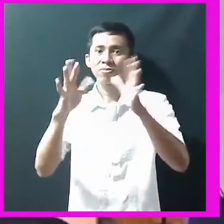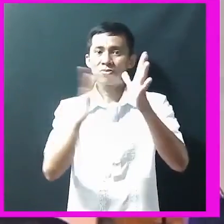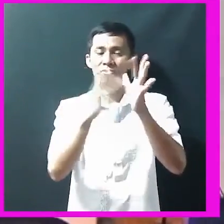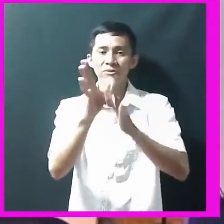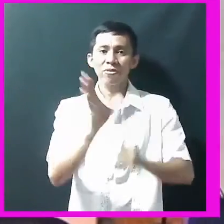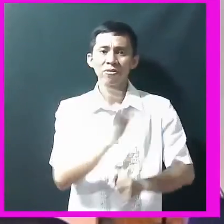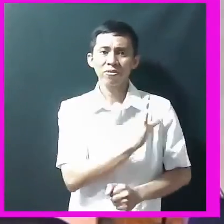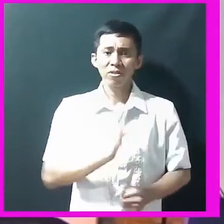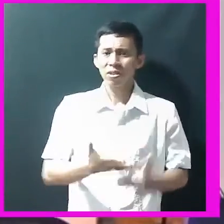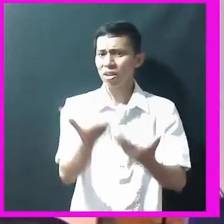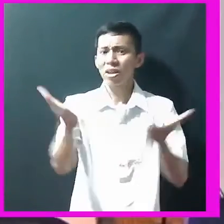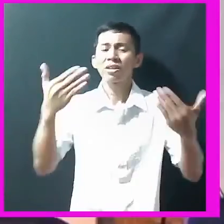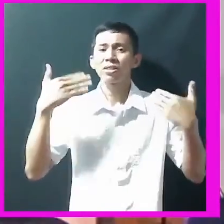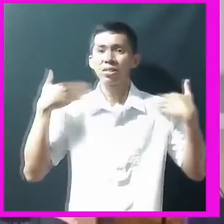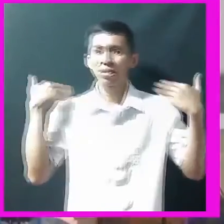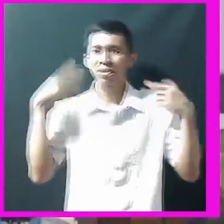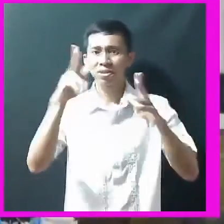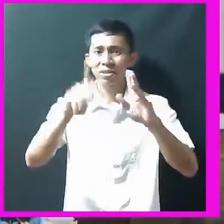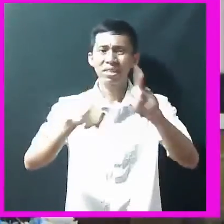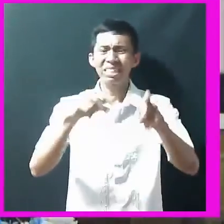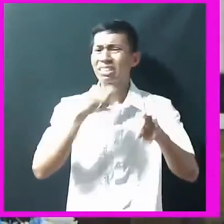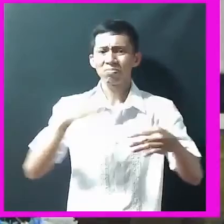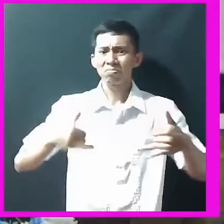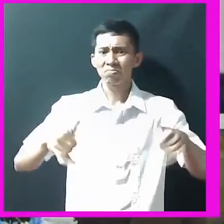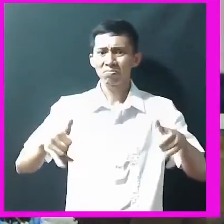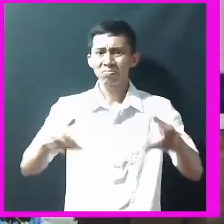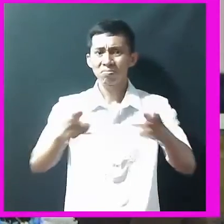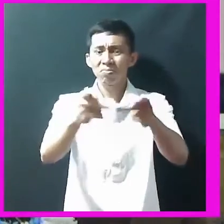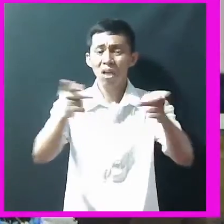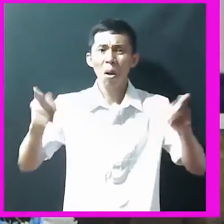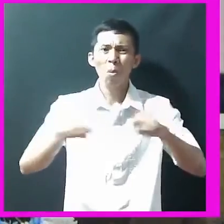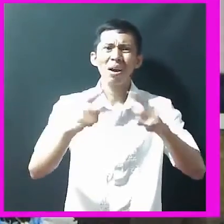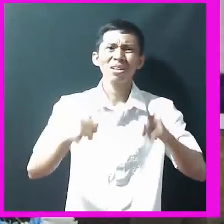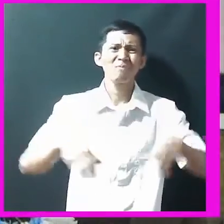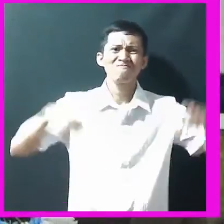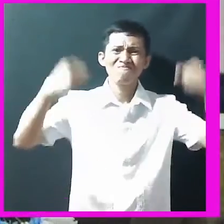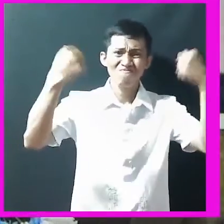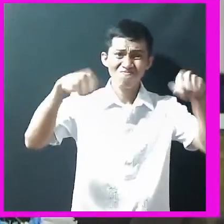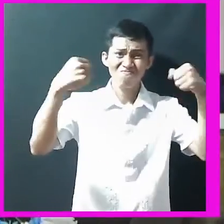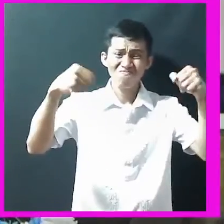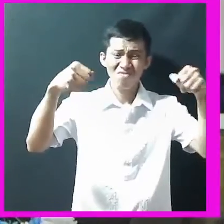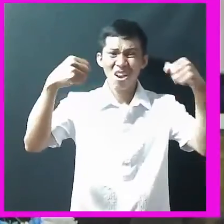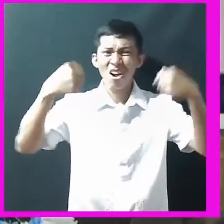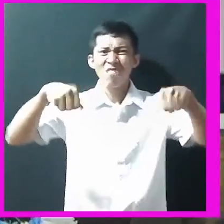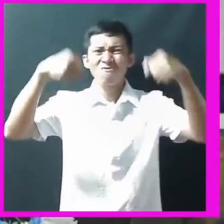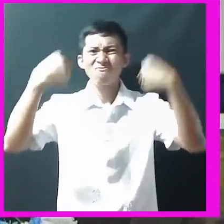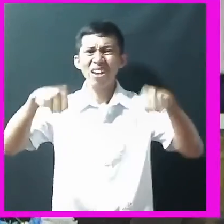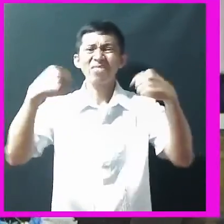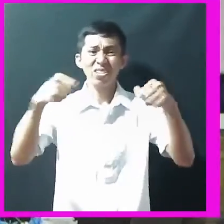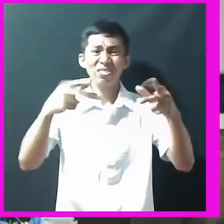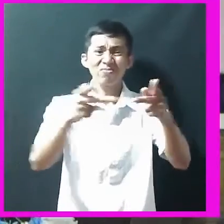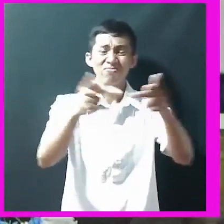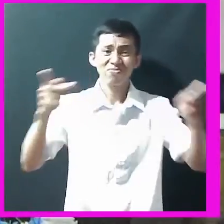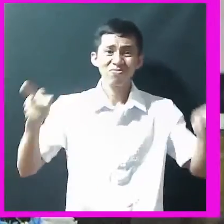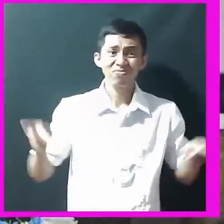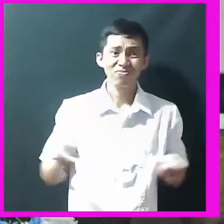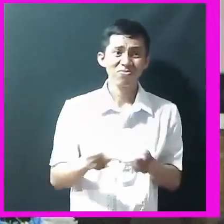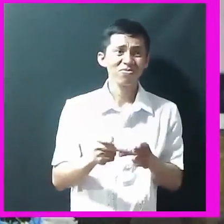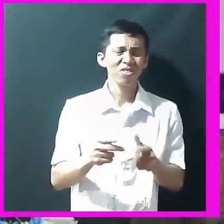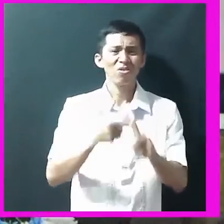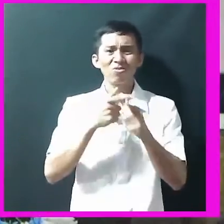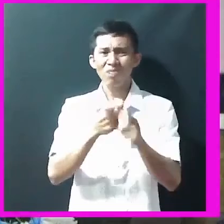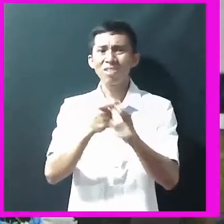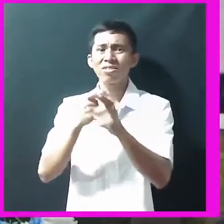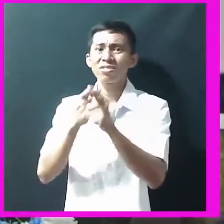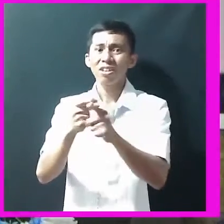the Christianity is not a playground. It is a battlefield. Run if you want to, run if you